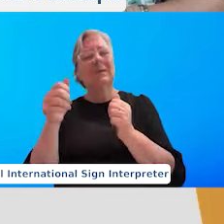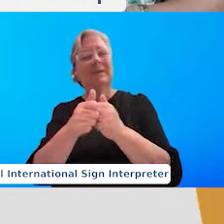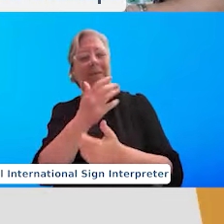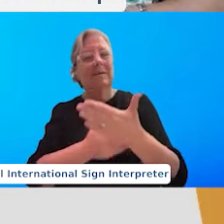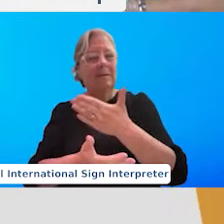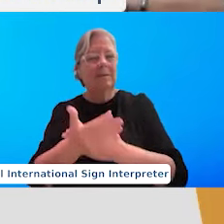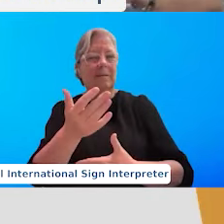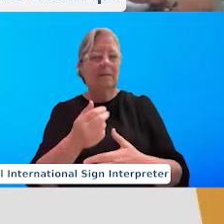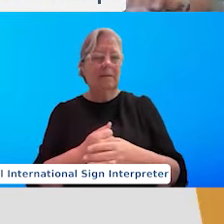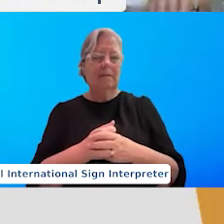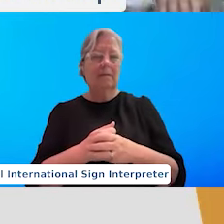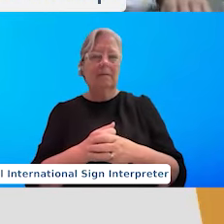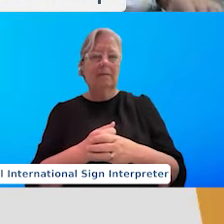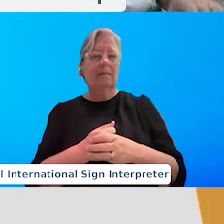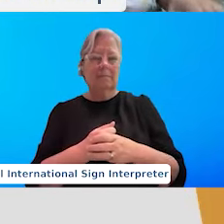as well as